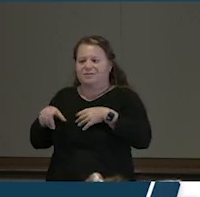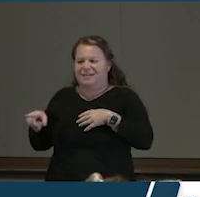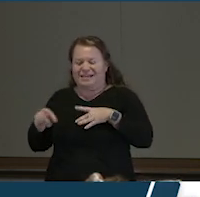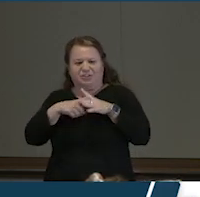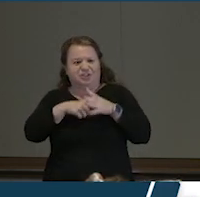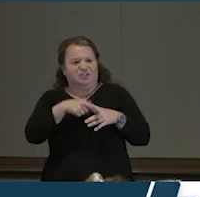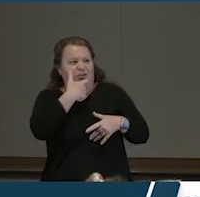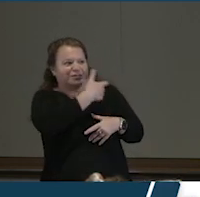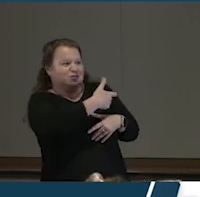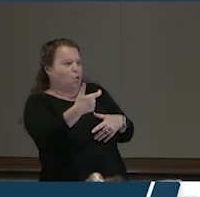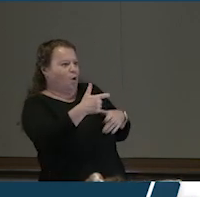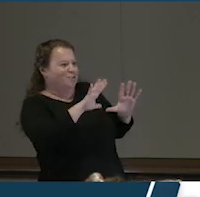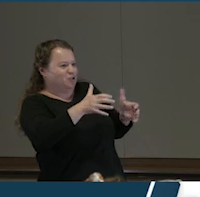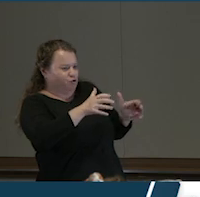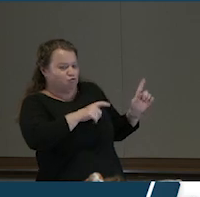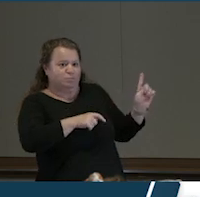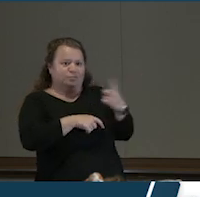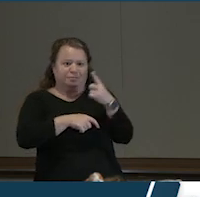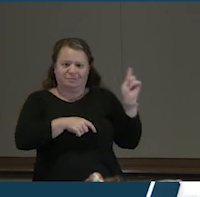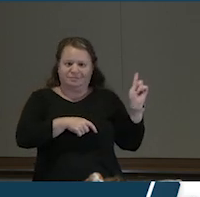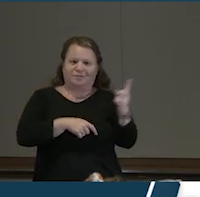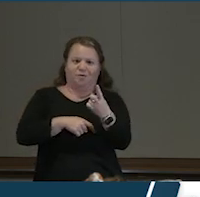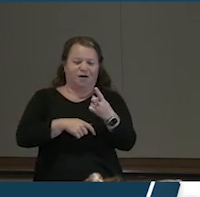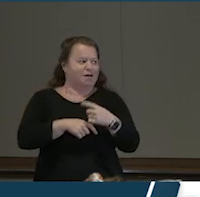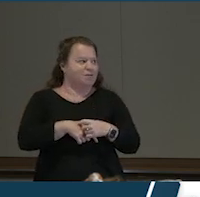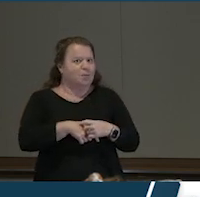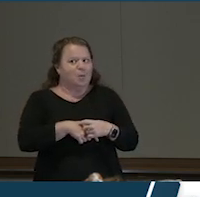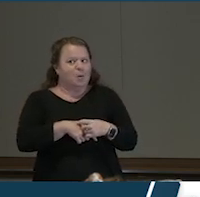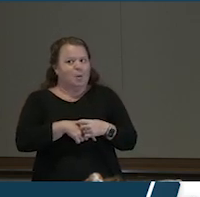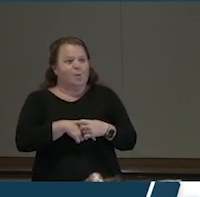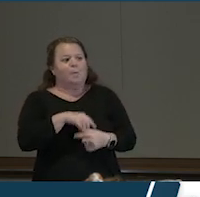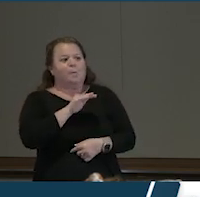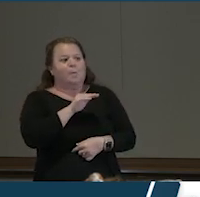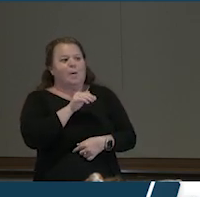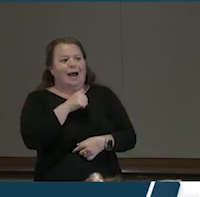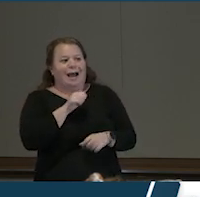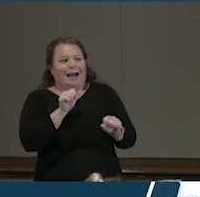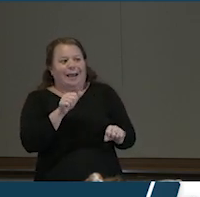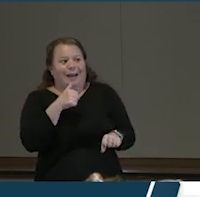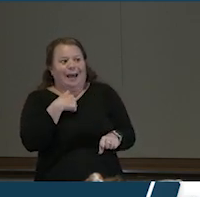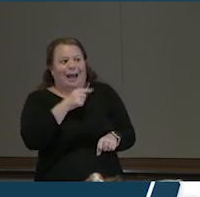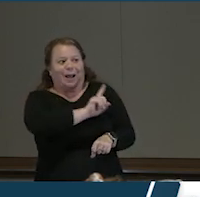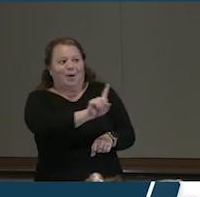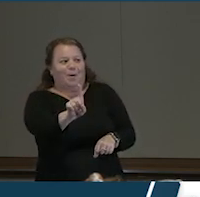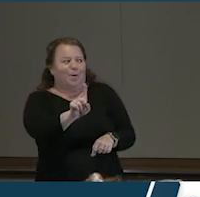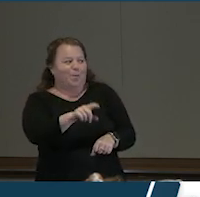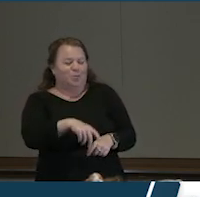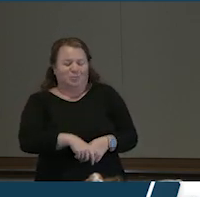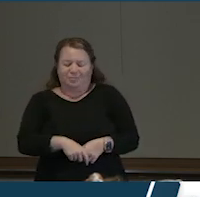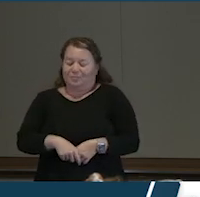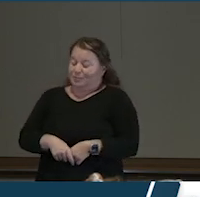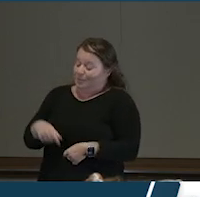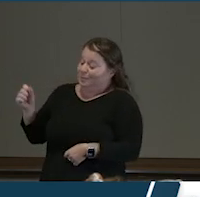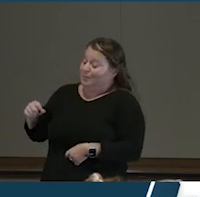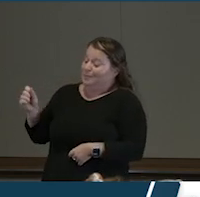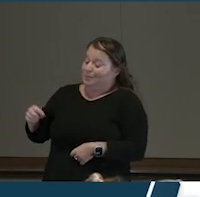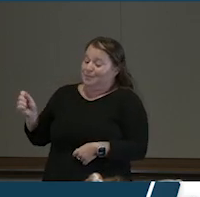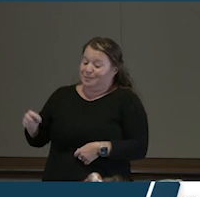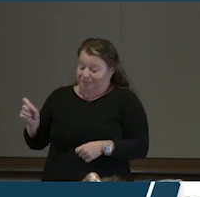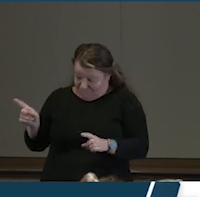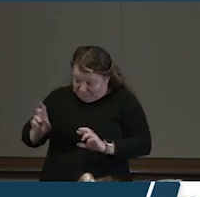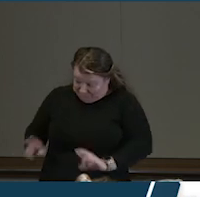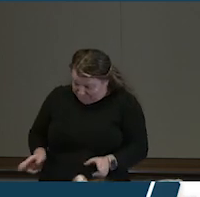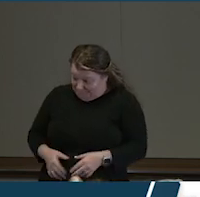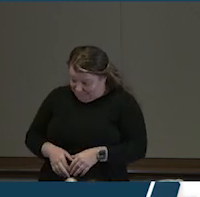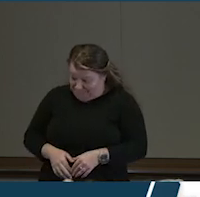the other groups go up. Can I go up there? I'm like, yes. Are you ready? You